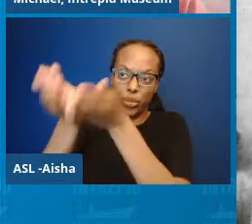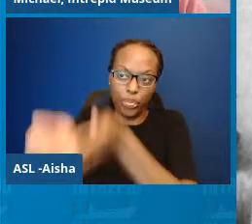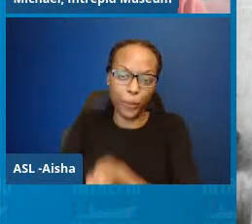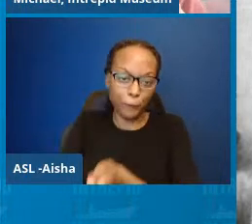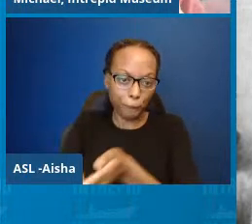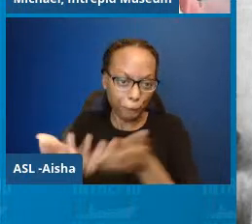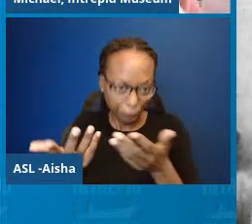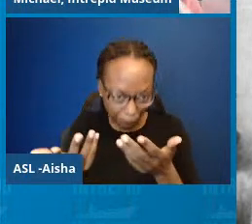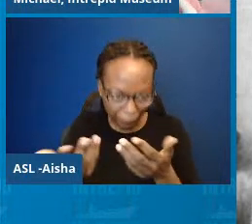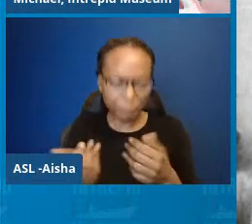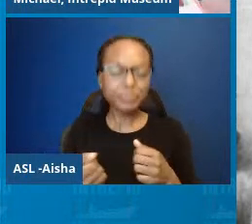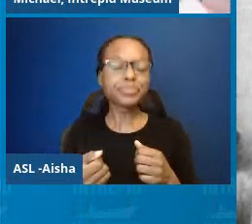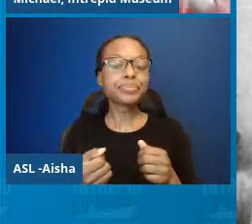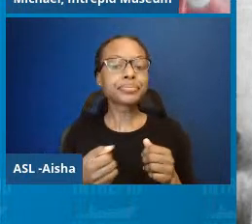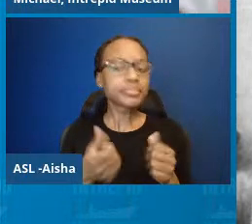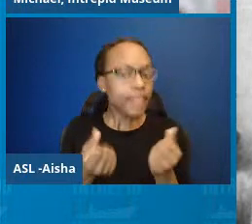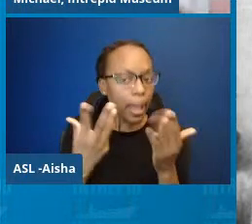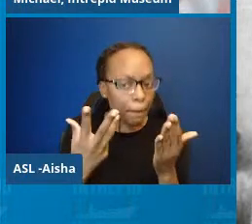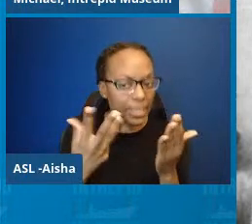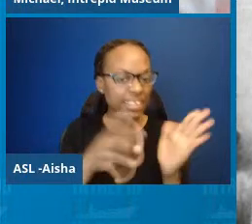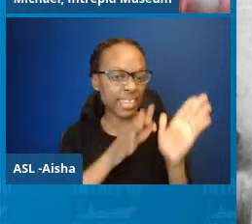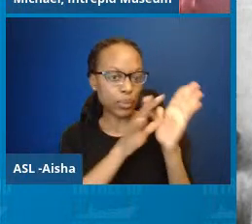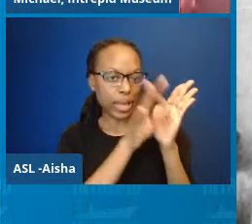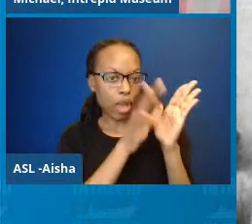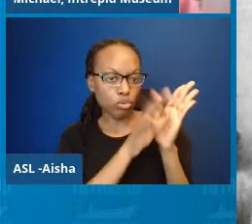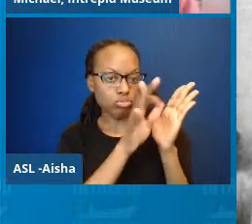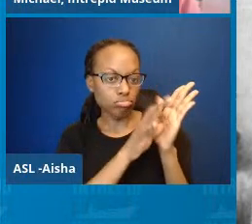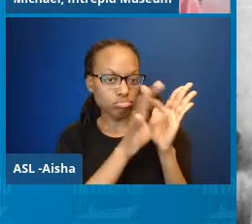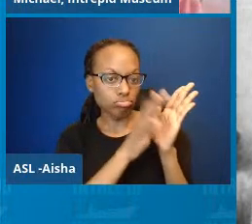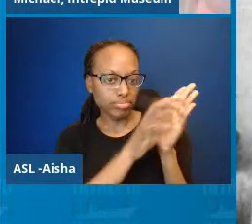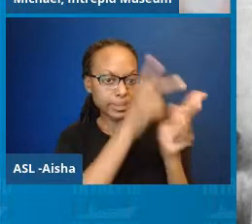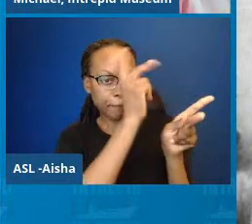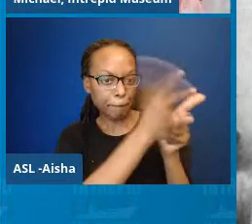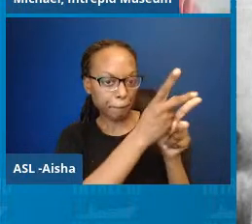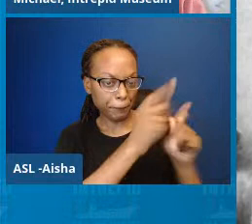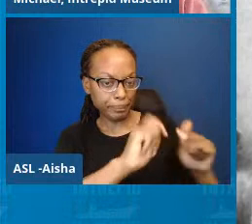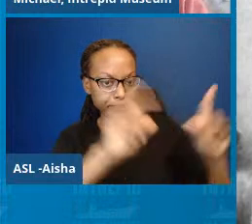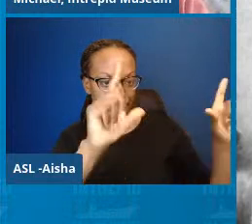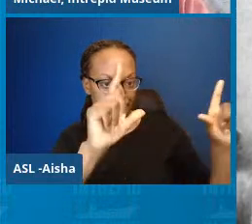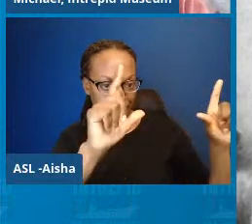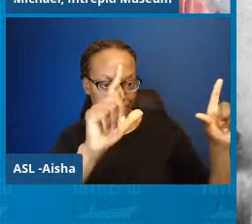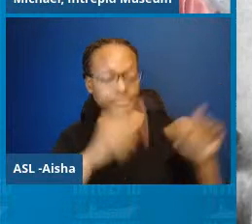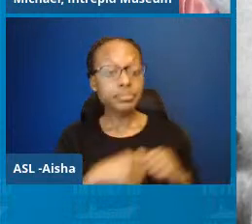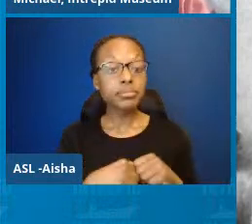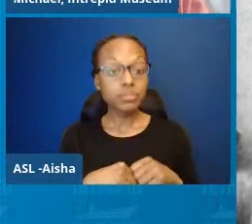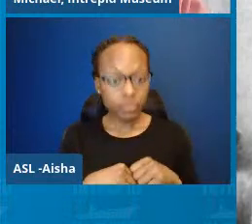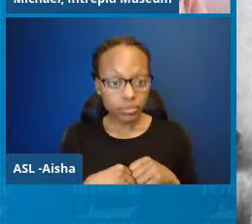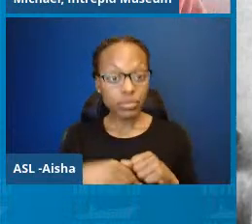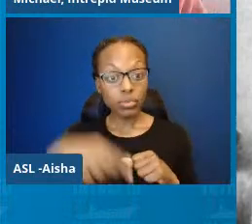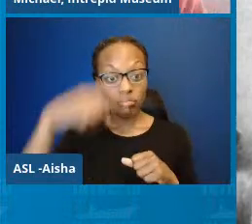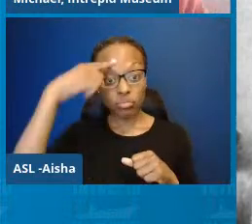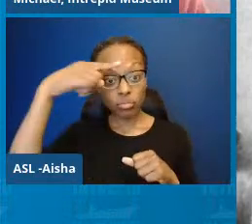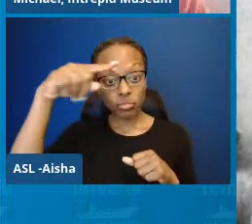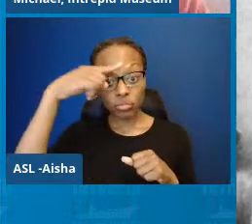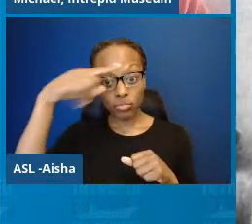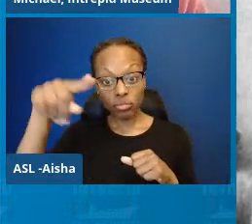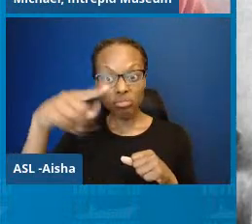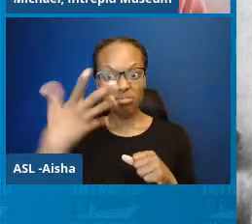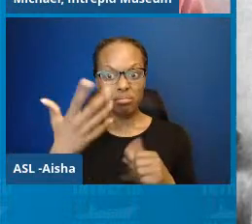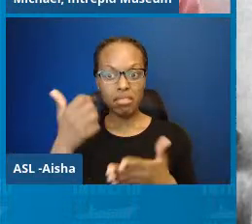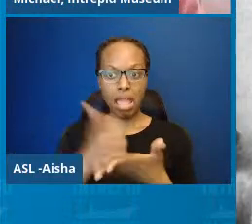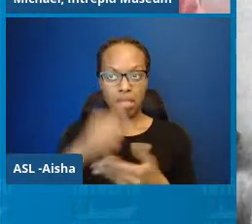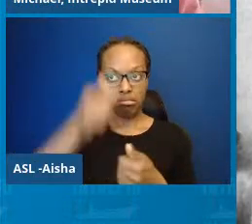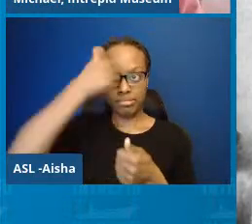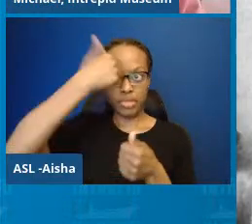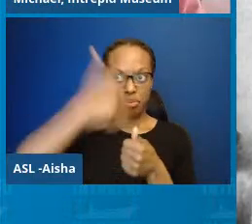pilots, if you will. And so that was kept track of just to measure those milestones.